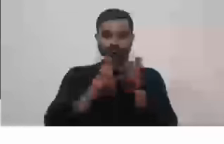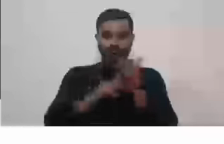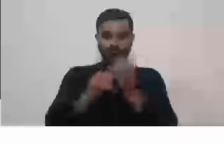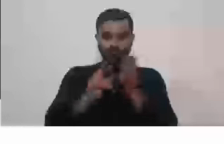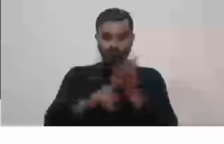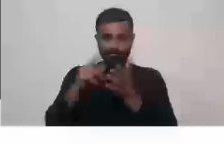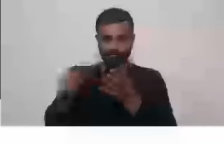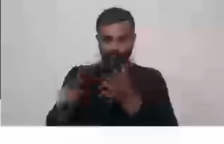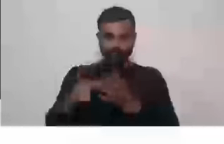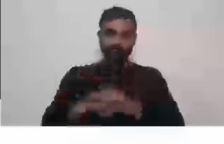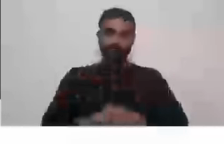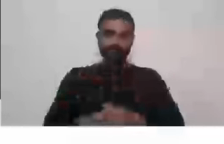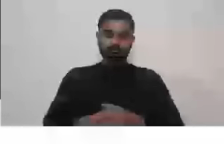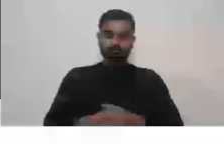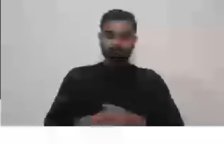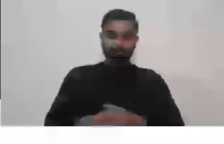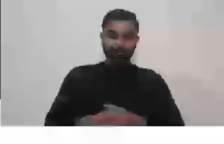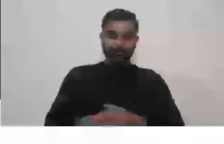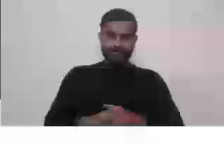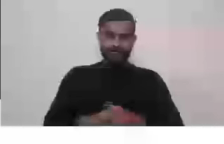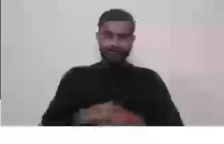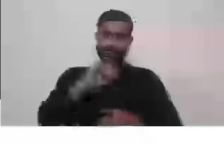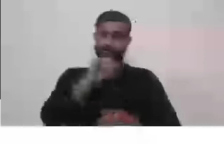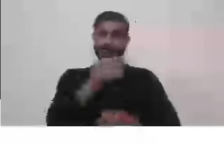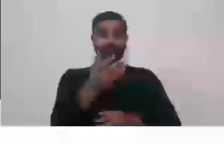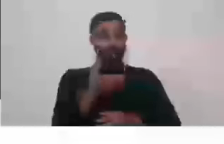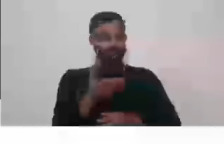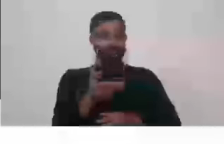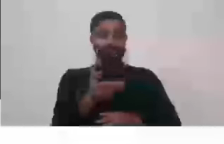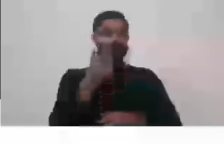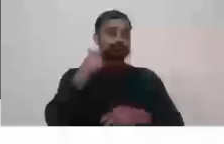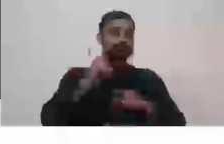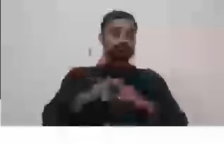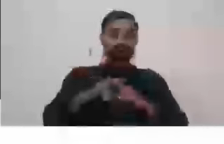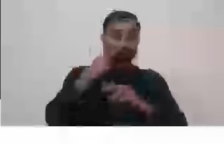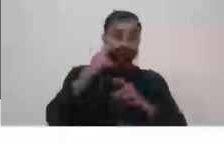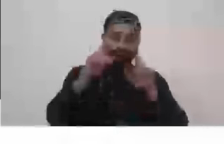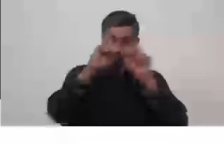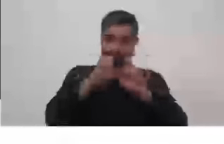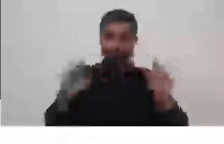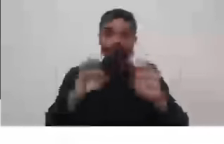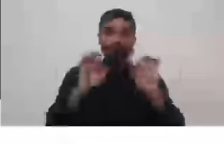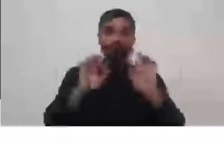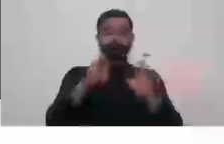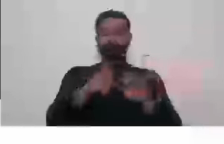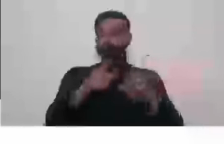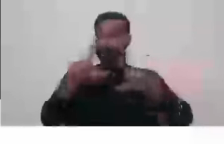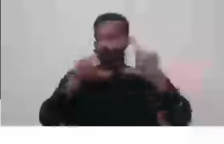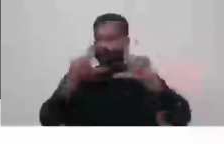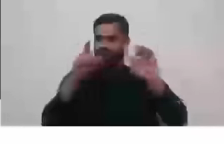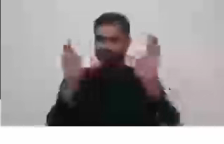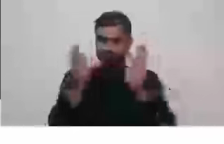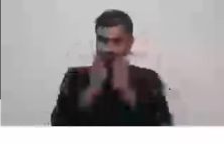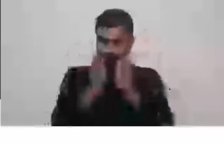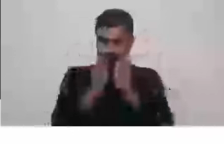Devanagari font. Oh yeah. And if you cannot see it clearly, because these images are quite small, I do